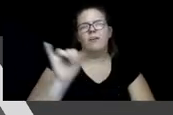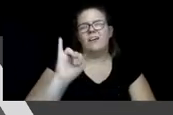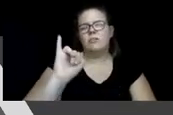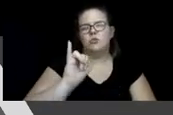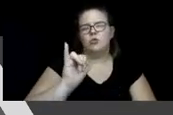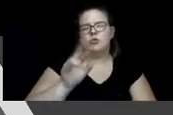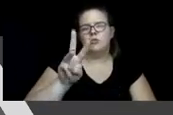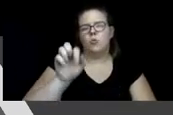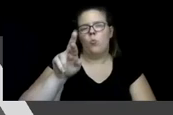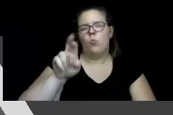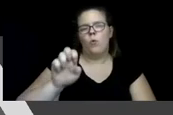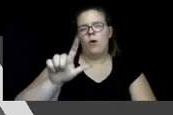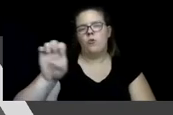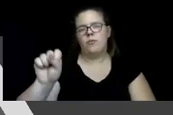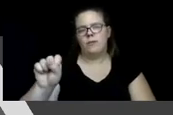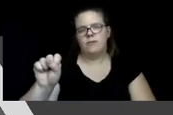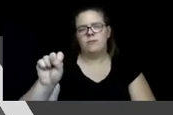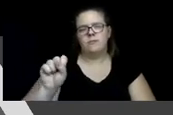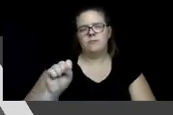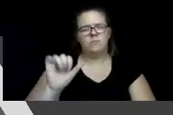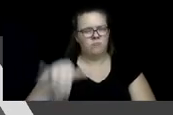and things like that?